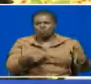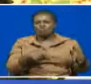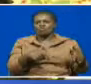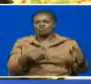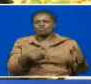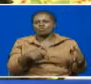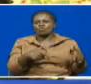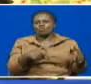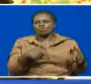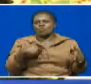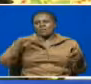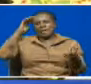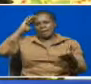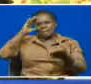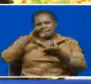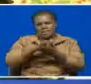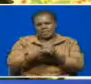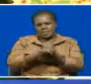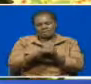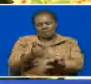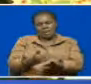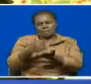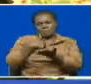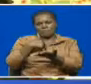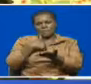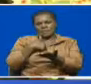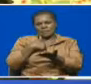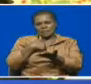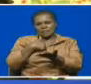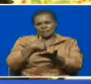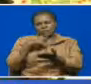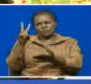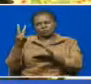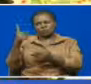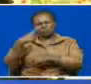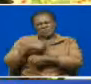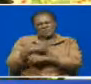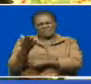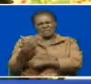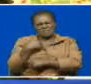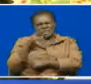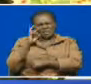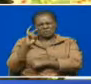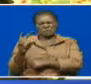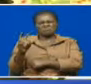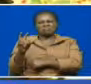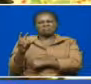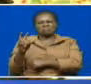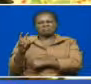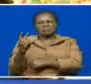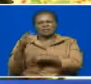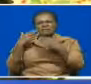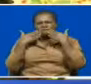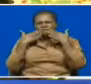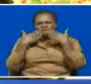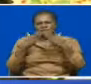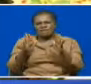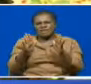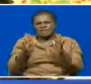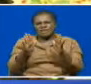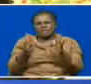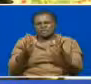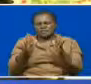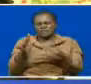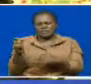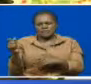And I believe this time it worked, because I stayed for 90 days there, and I finished on March 7th this